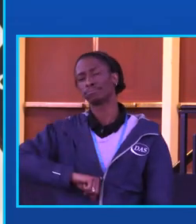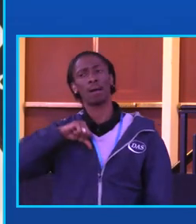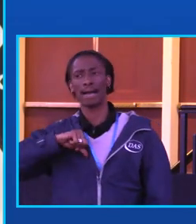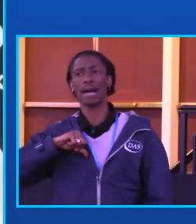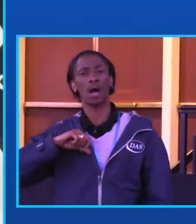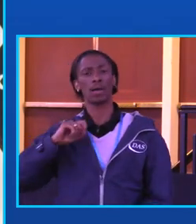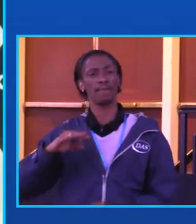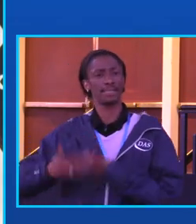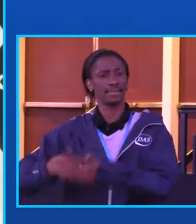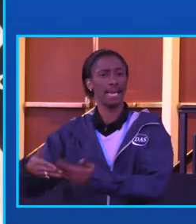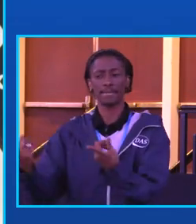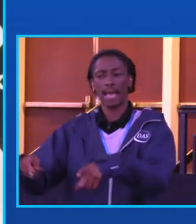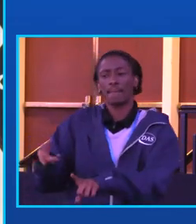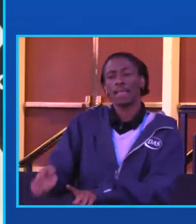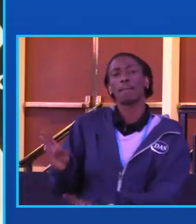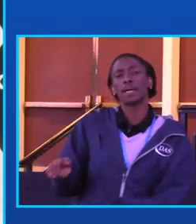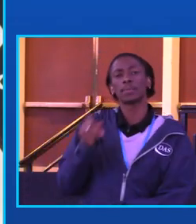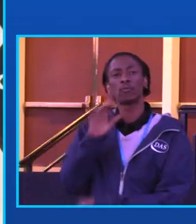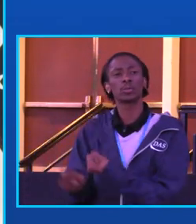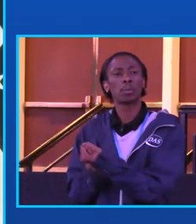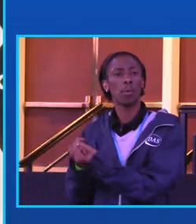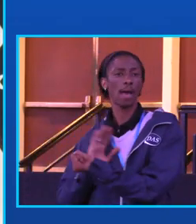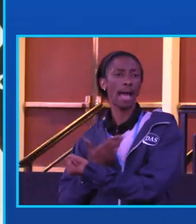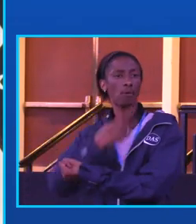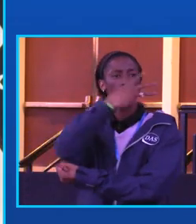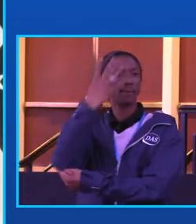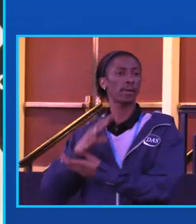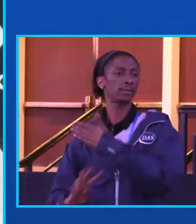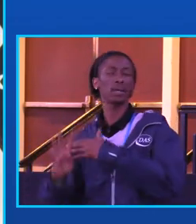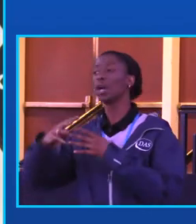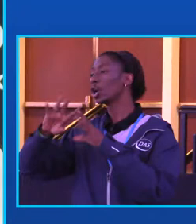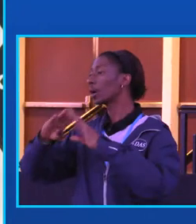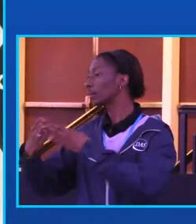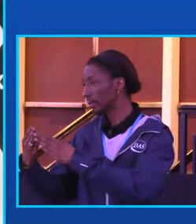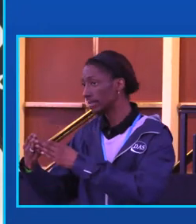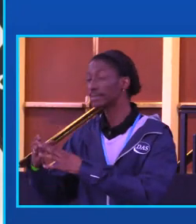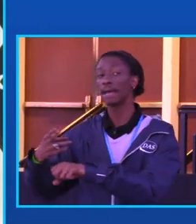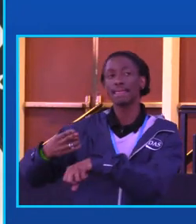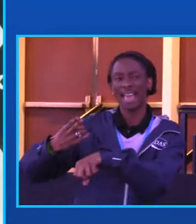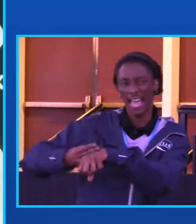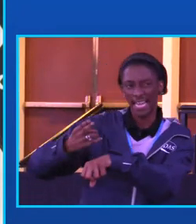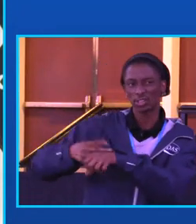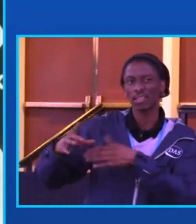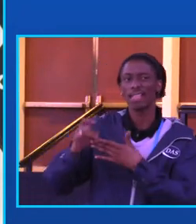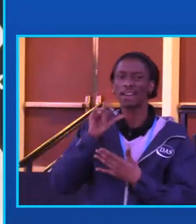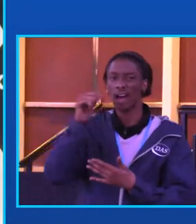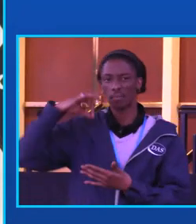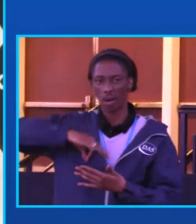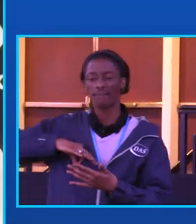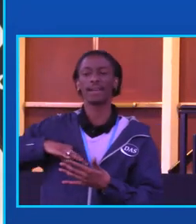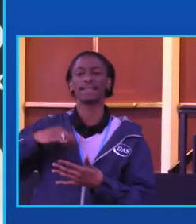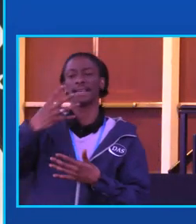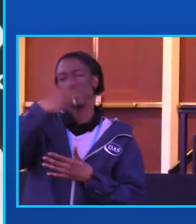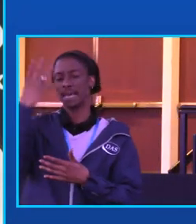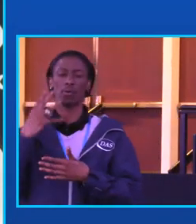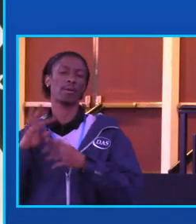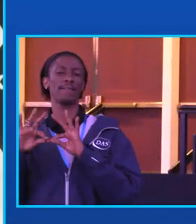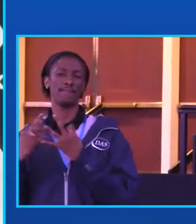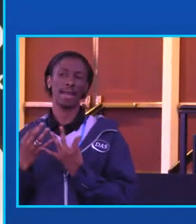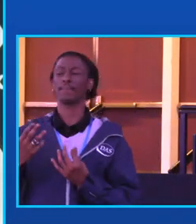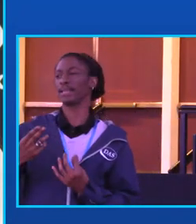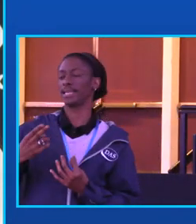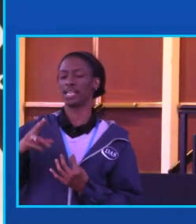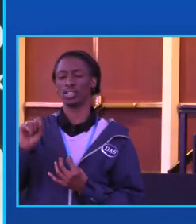in Boston to support our immigrant communities, namely the Haitian-led nonprofit Immigrant Family Services Institute, known as